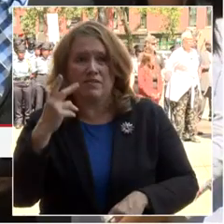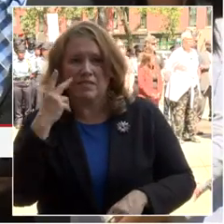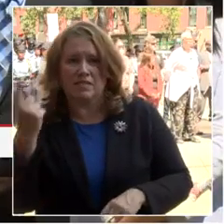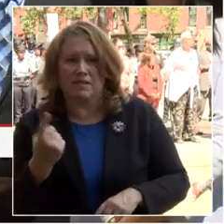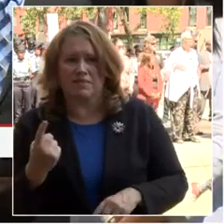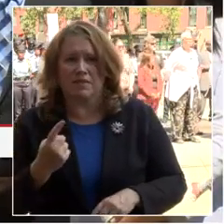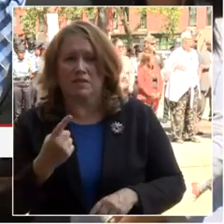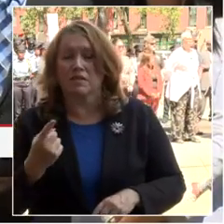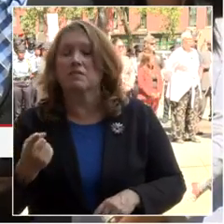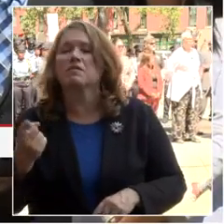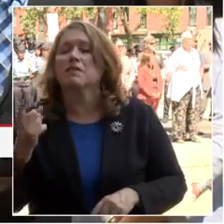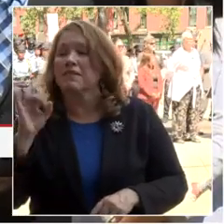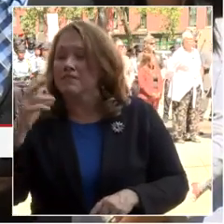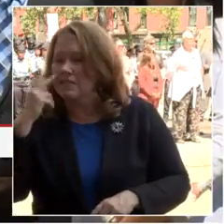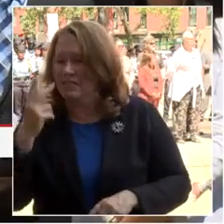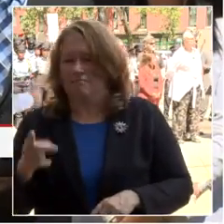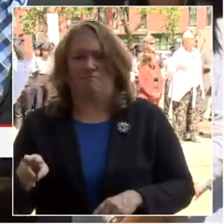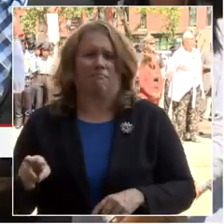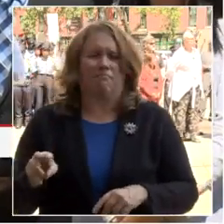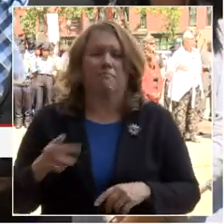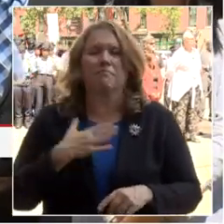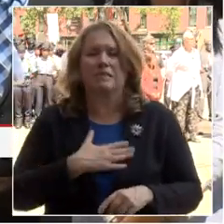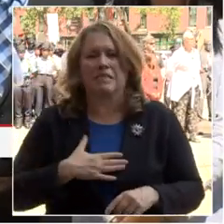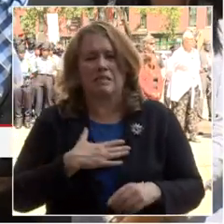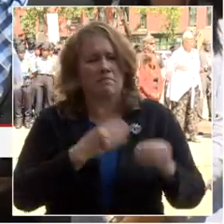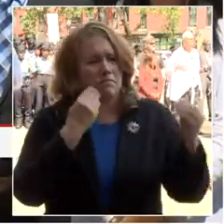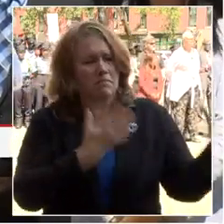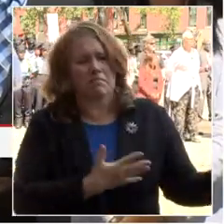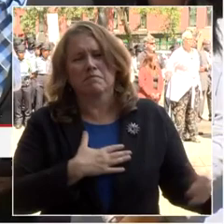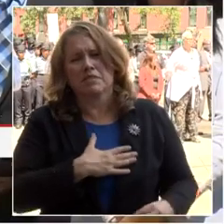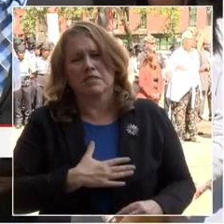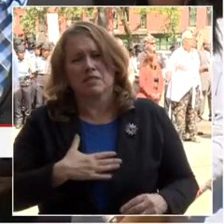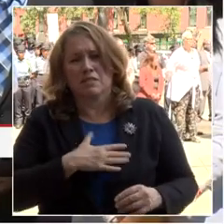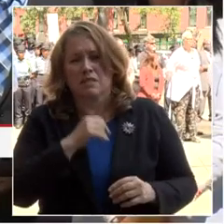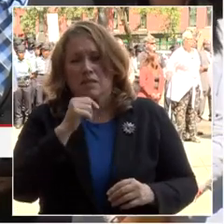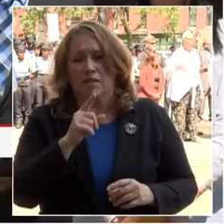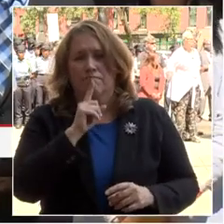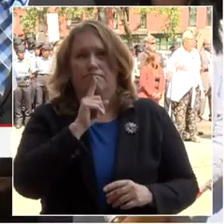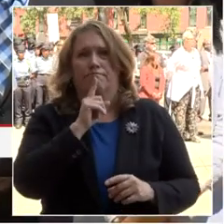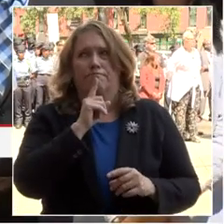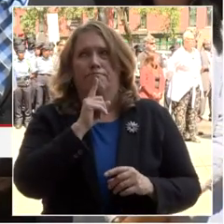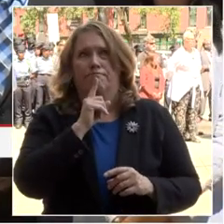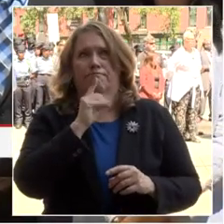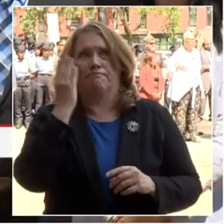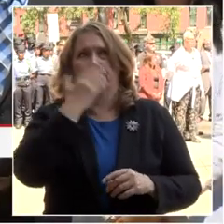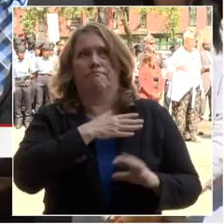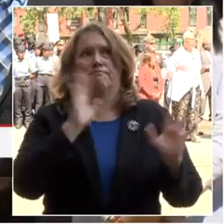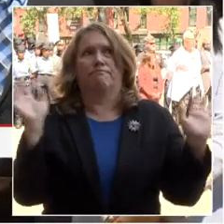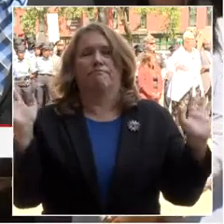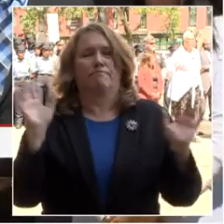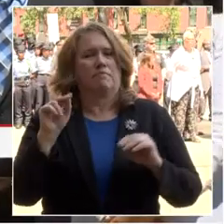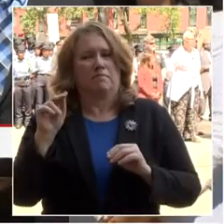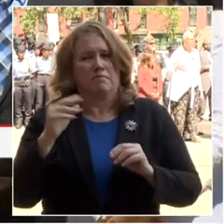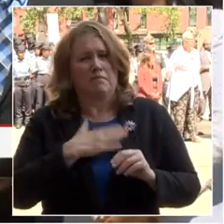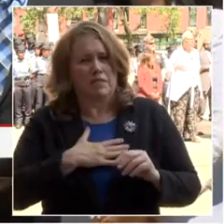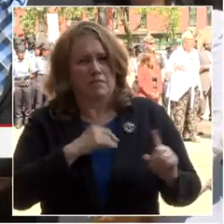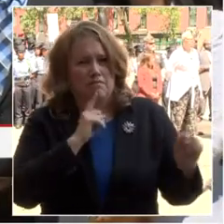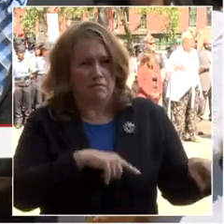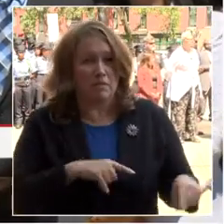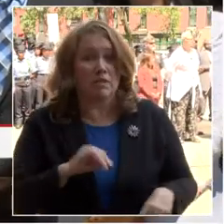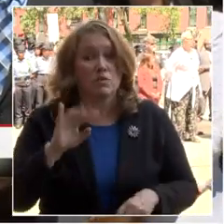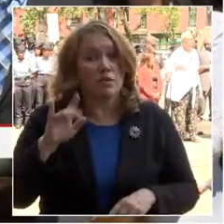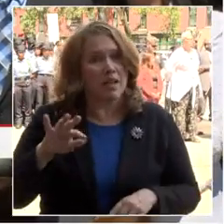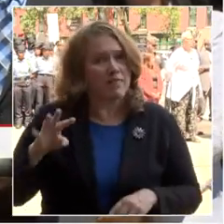alerts, in addition to MPDs, but also U.S. Park Police, by texting July 4 DC to